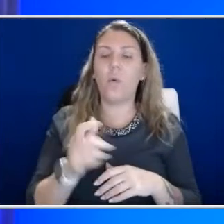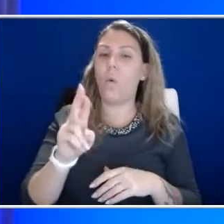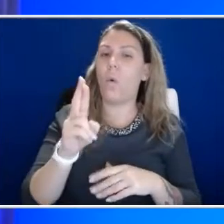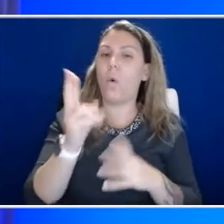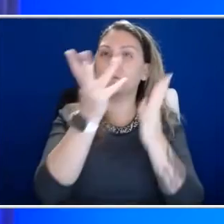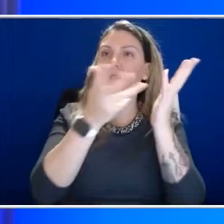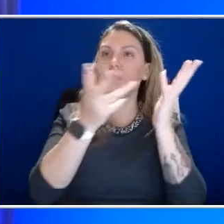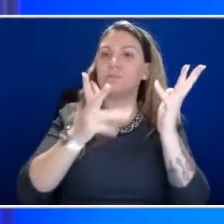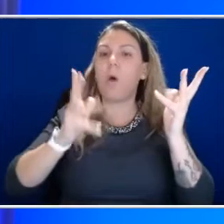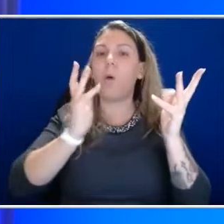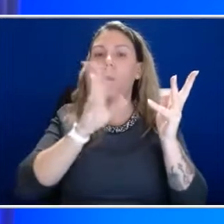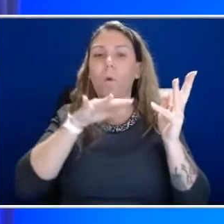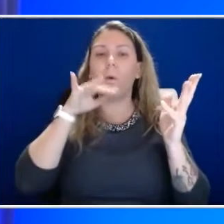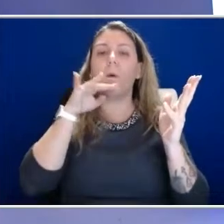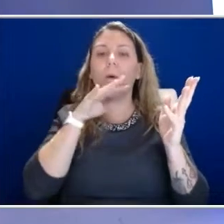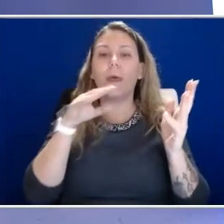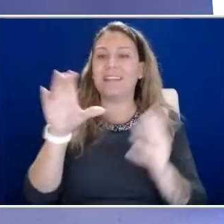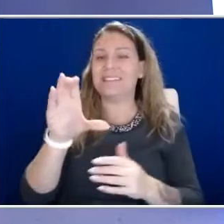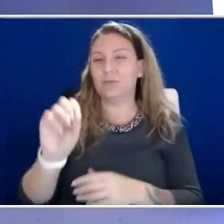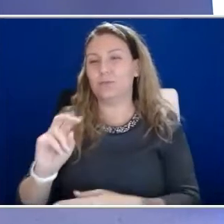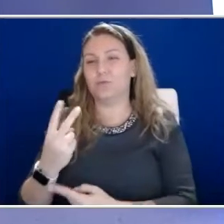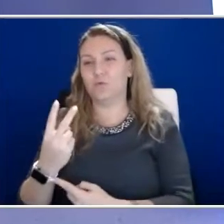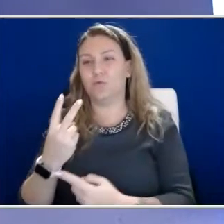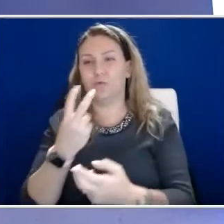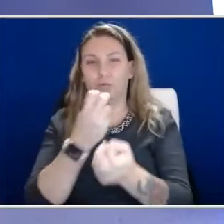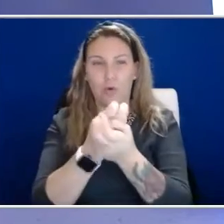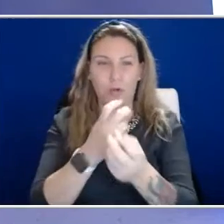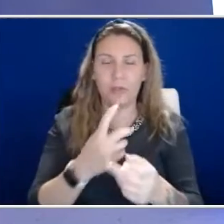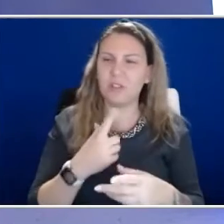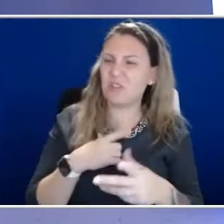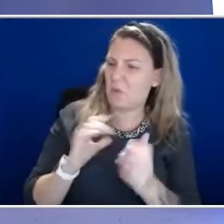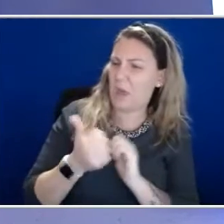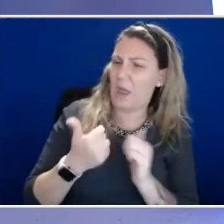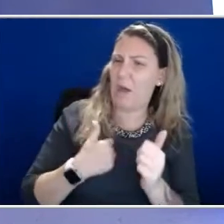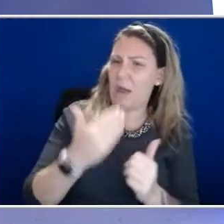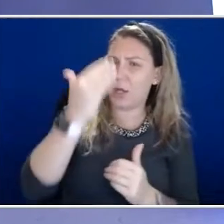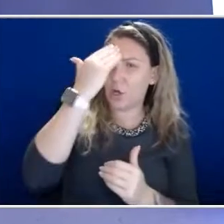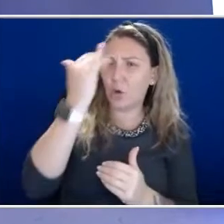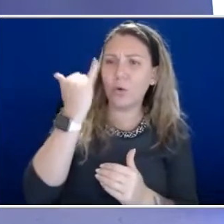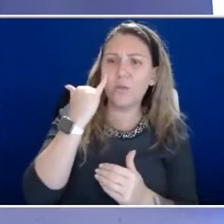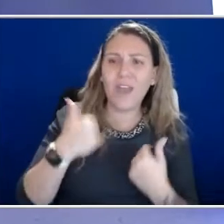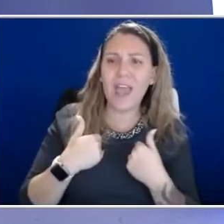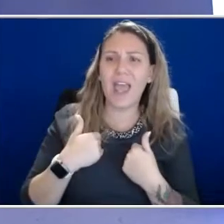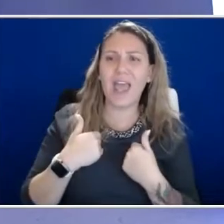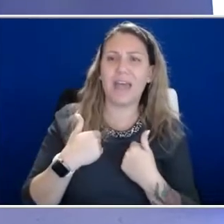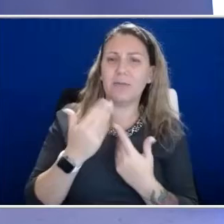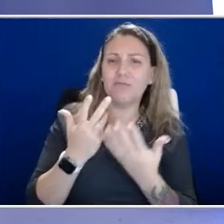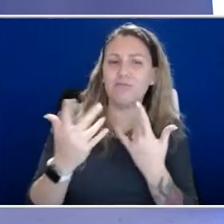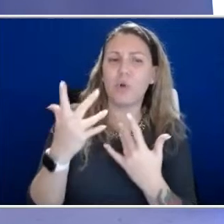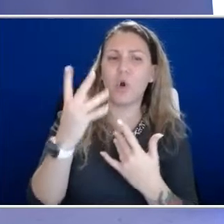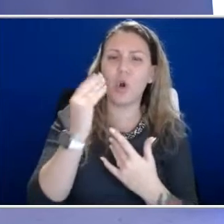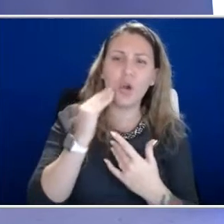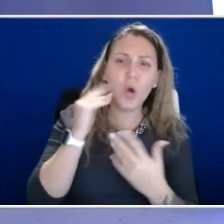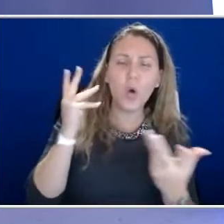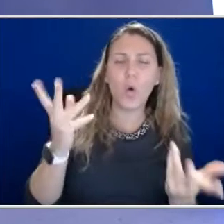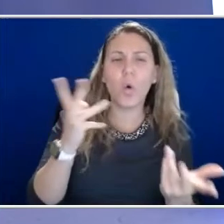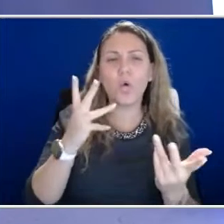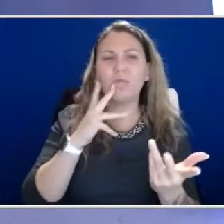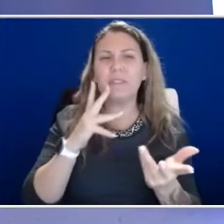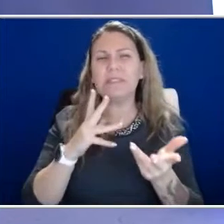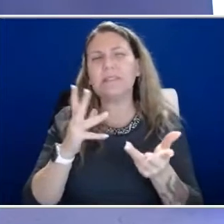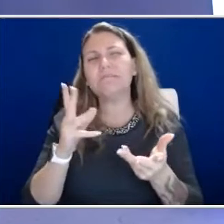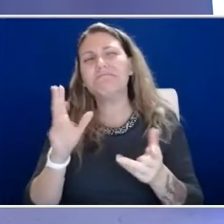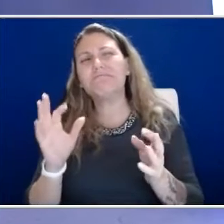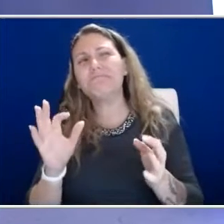possibly carbon monoxide poisoning also. So how do I know if I've had a burn at home that seems somewhat minor. How do I